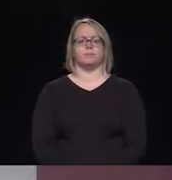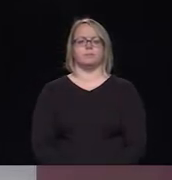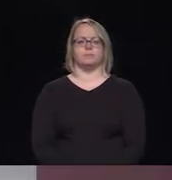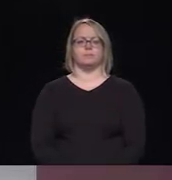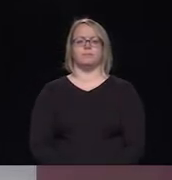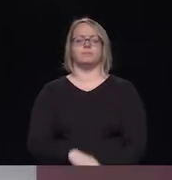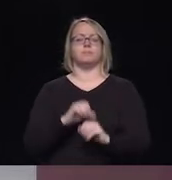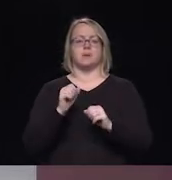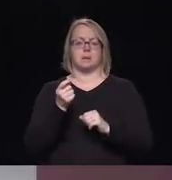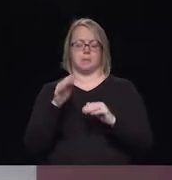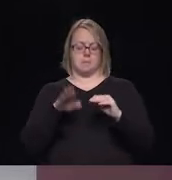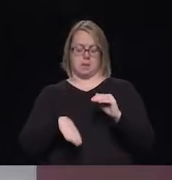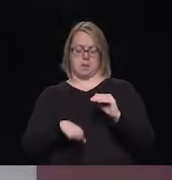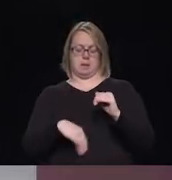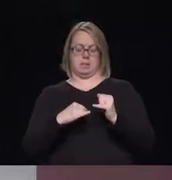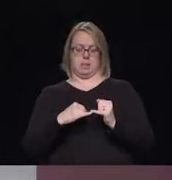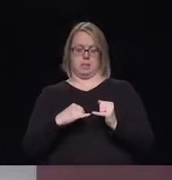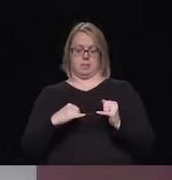medium, long.